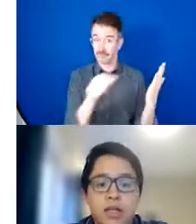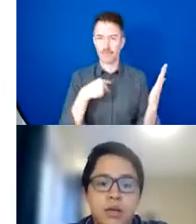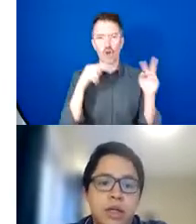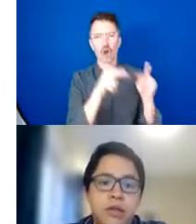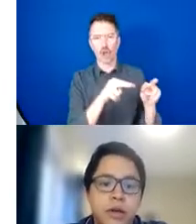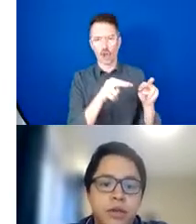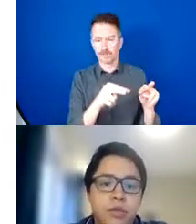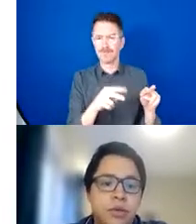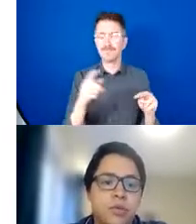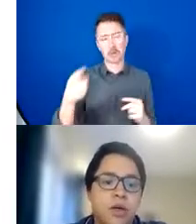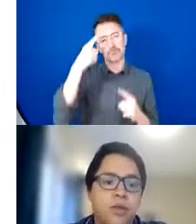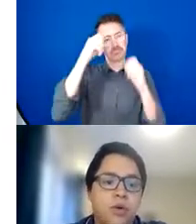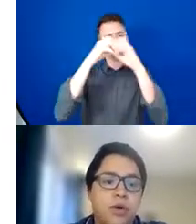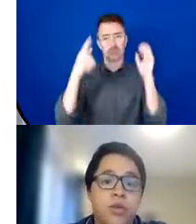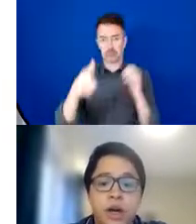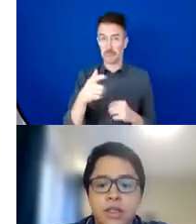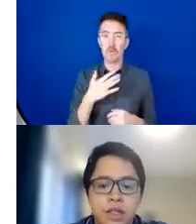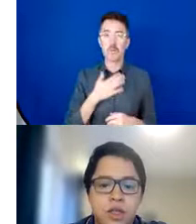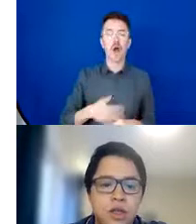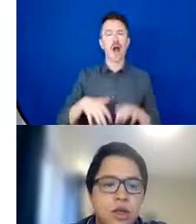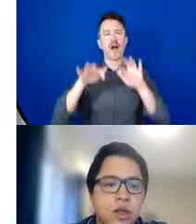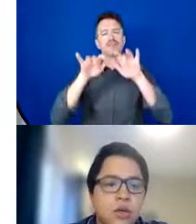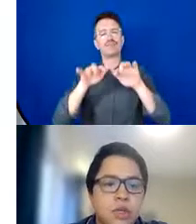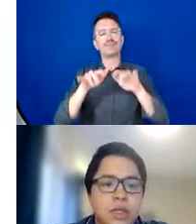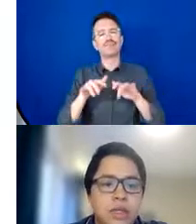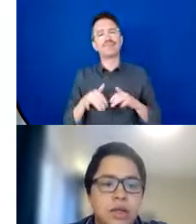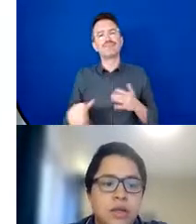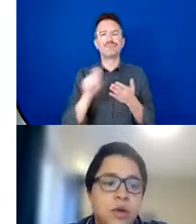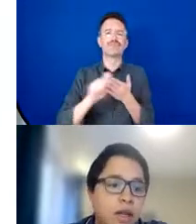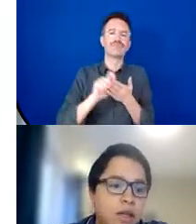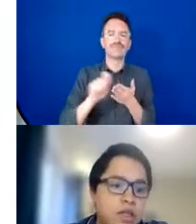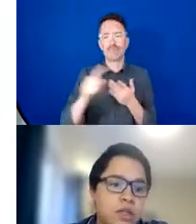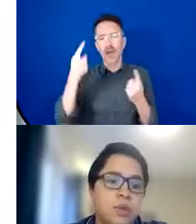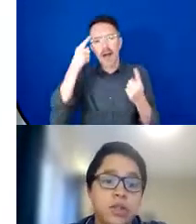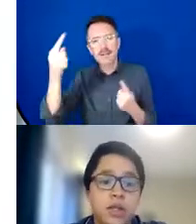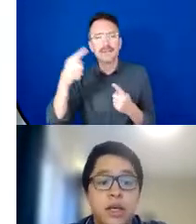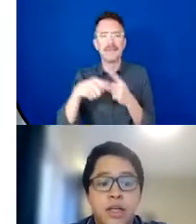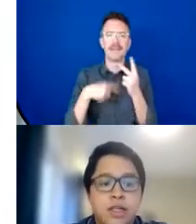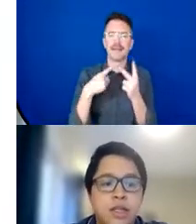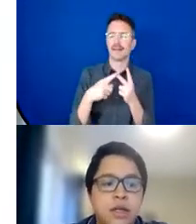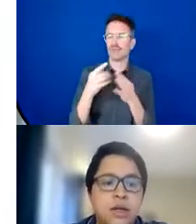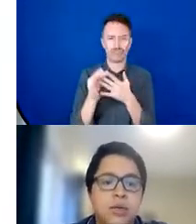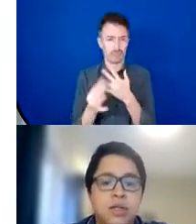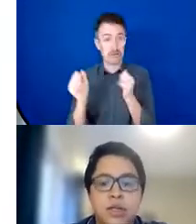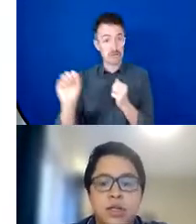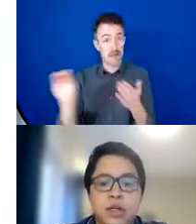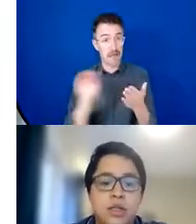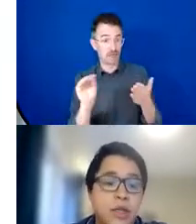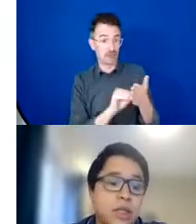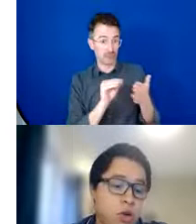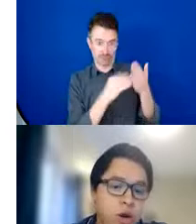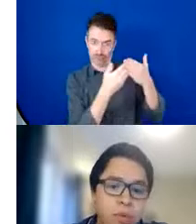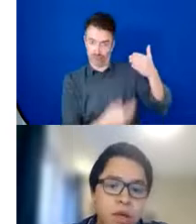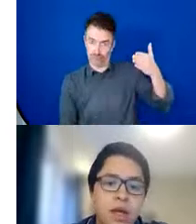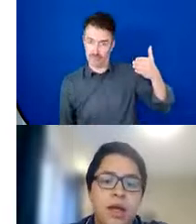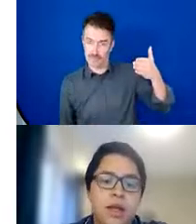about adolescent mental health produced by the World Health Organization, which is a United Nations specialist agency, which is